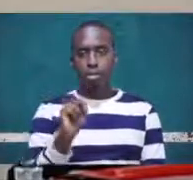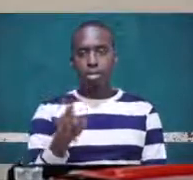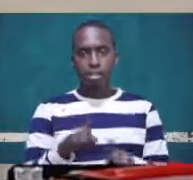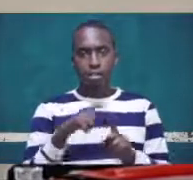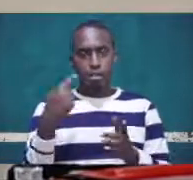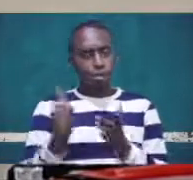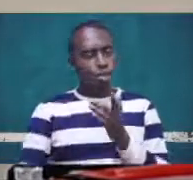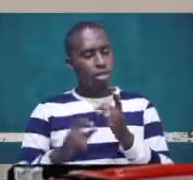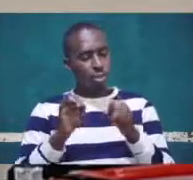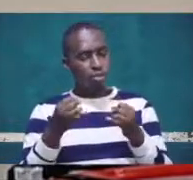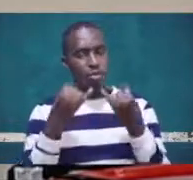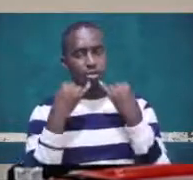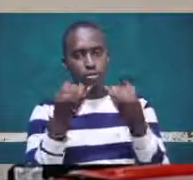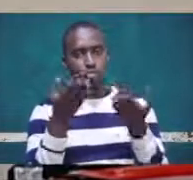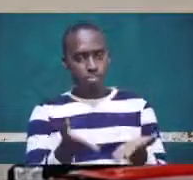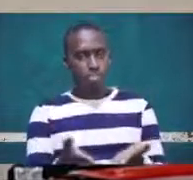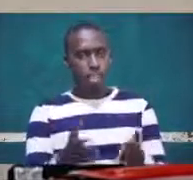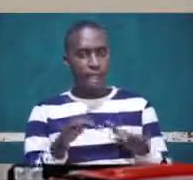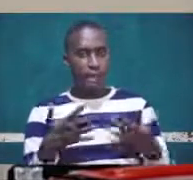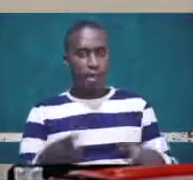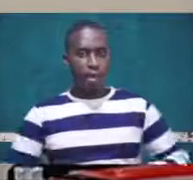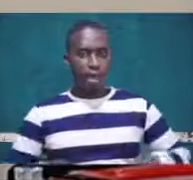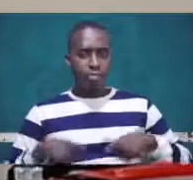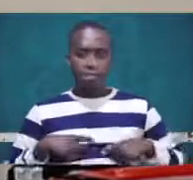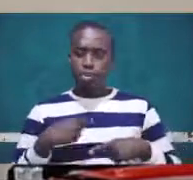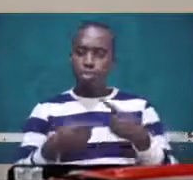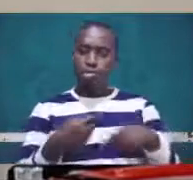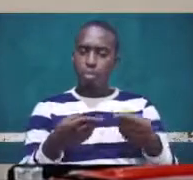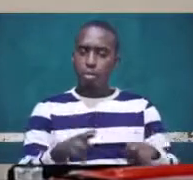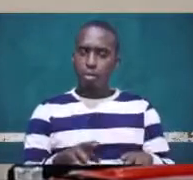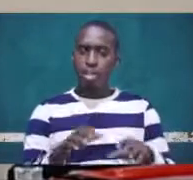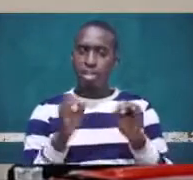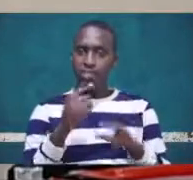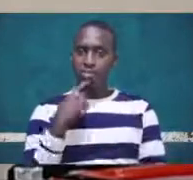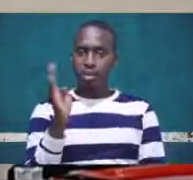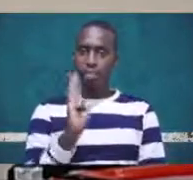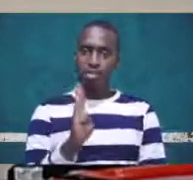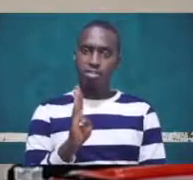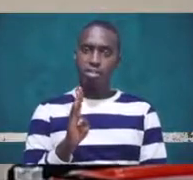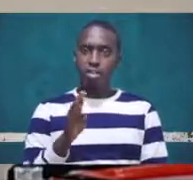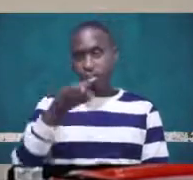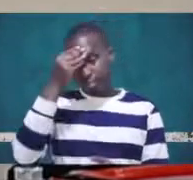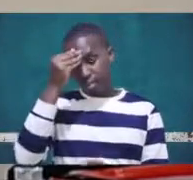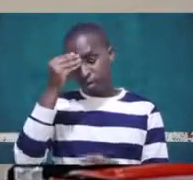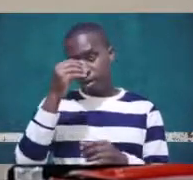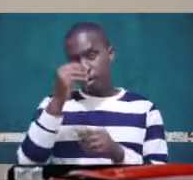to talk about here? How does life flow? If we say biology is the study of life,